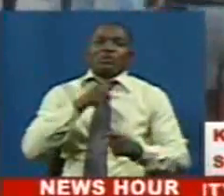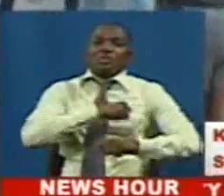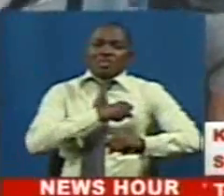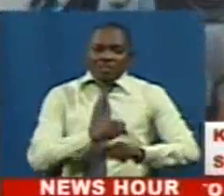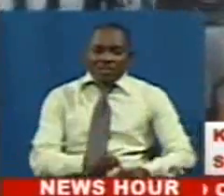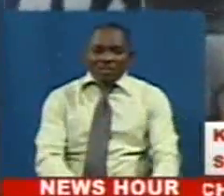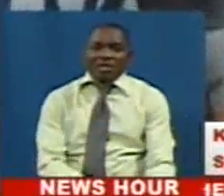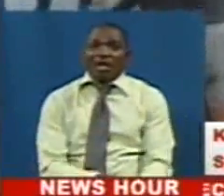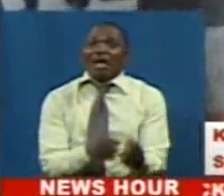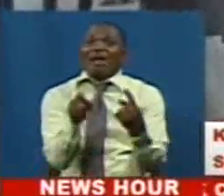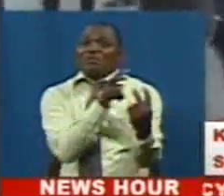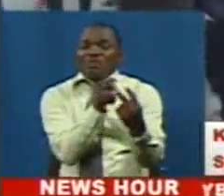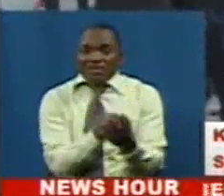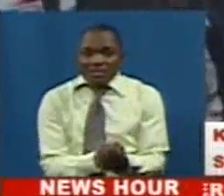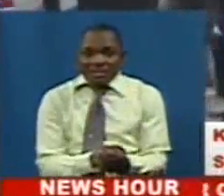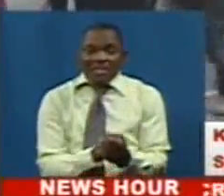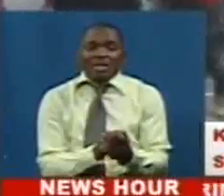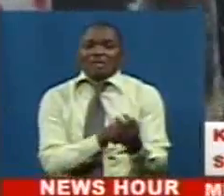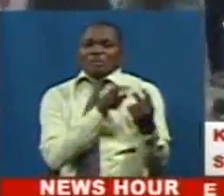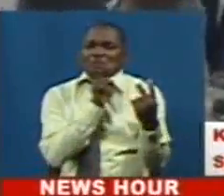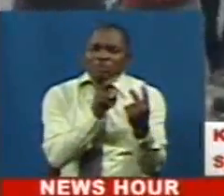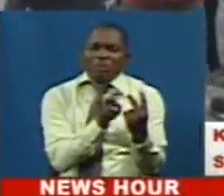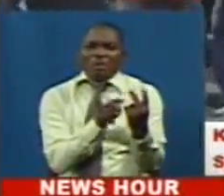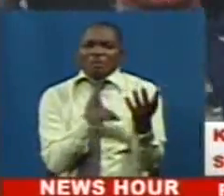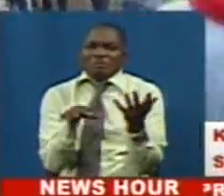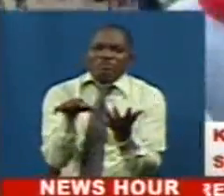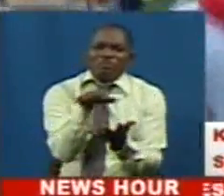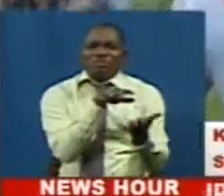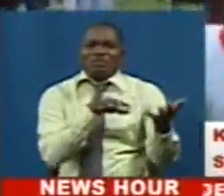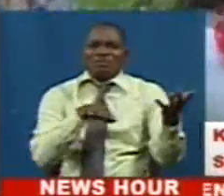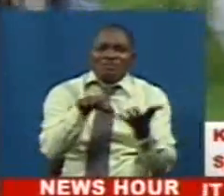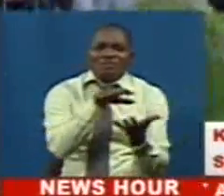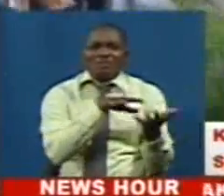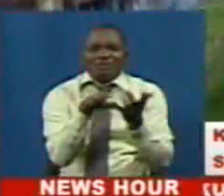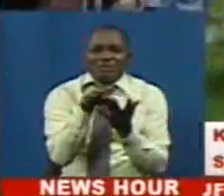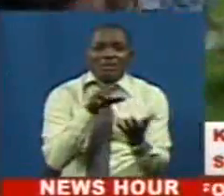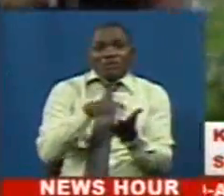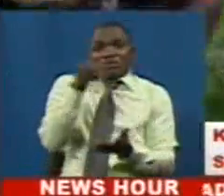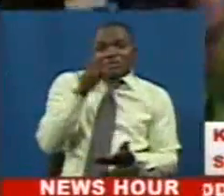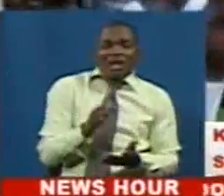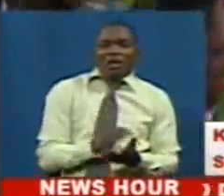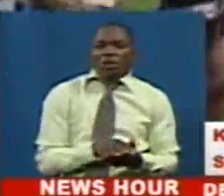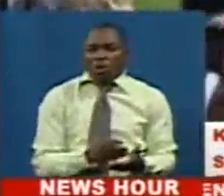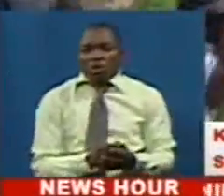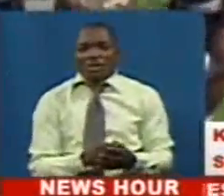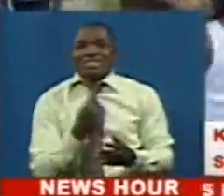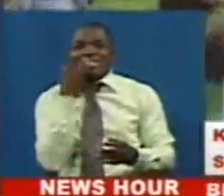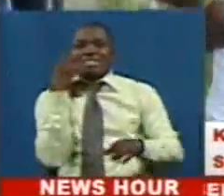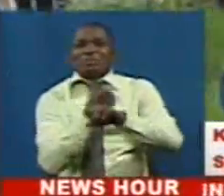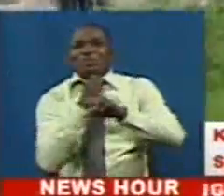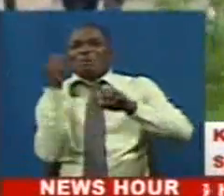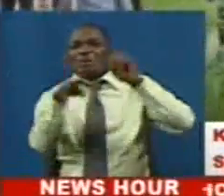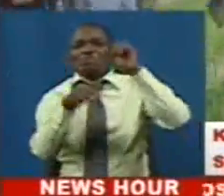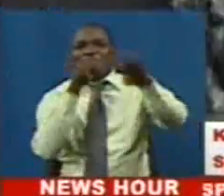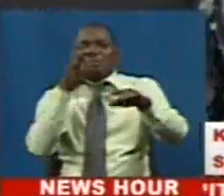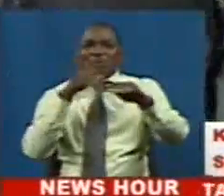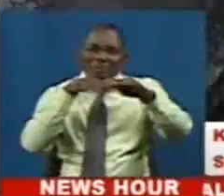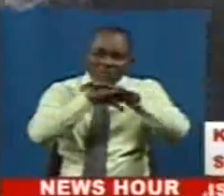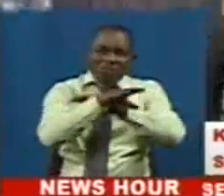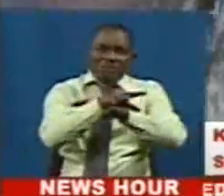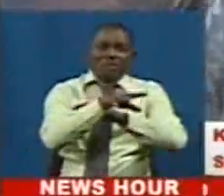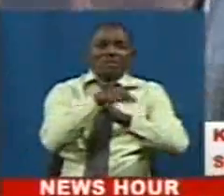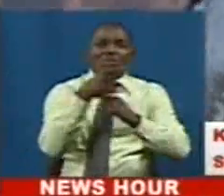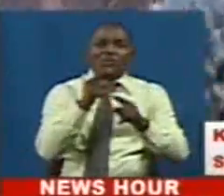for boot. However, this ensued in total confusion. The rampaging student broke glass windows to gain access to